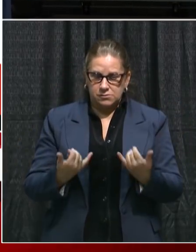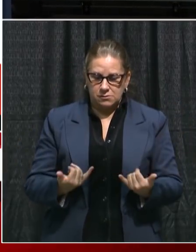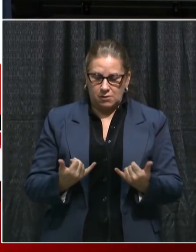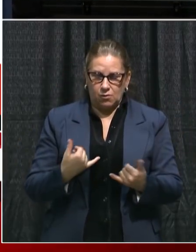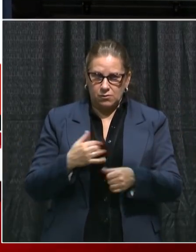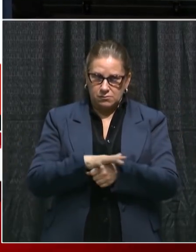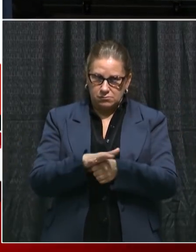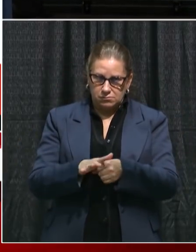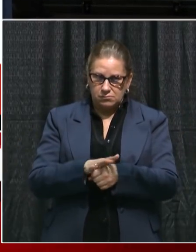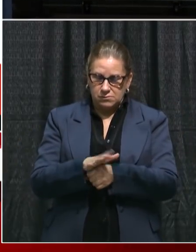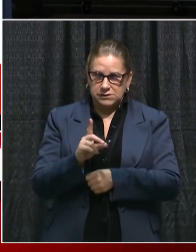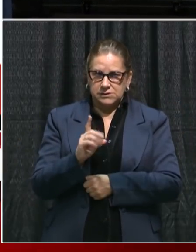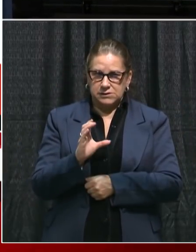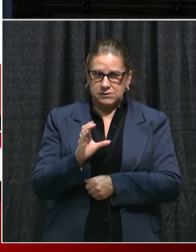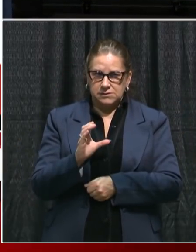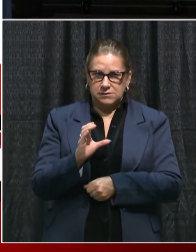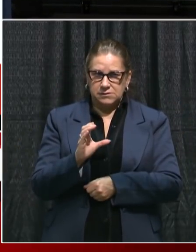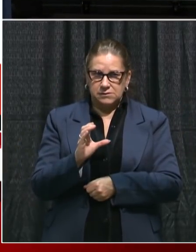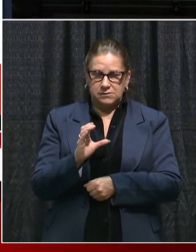you're from.